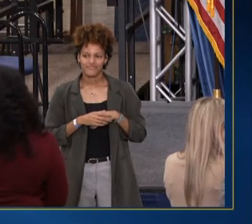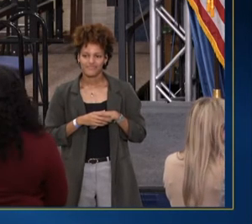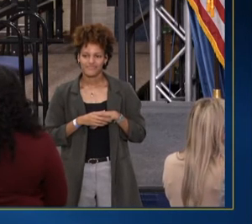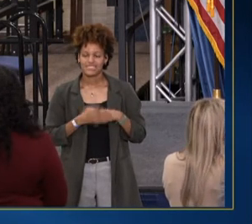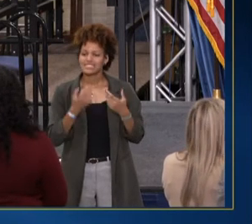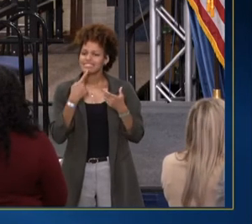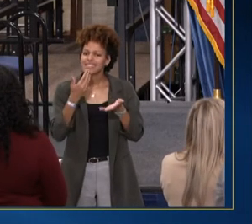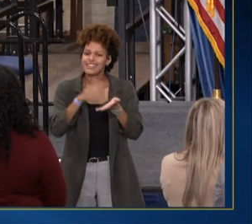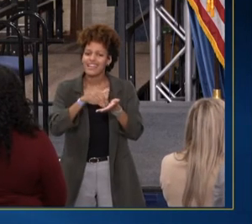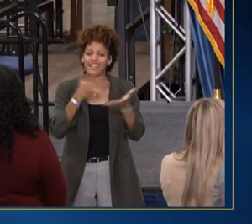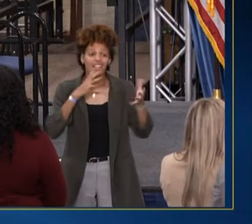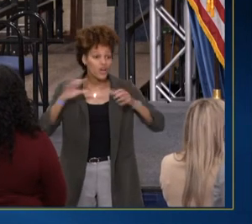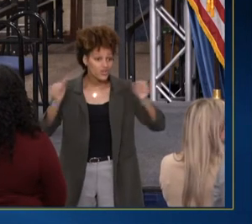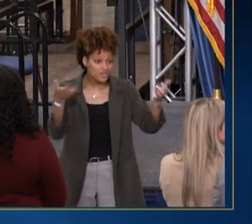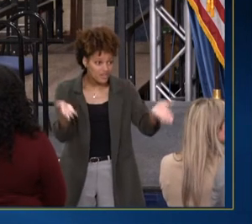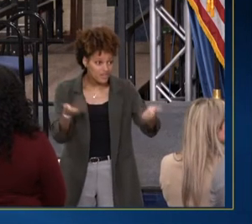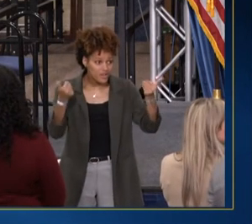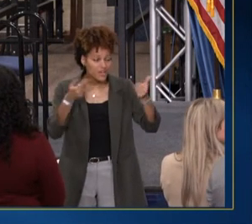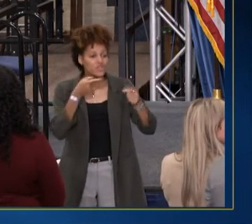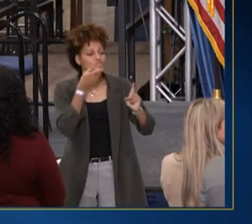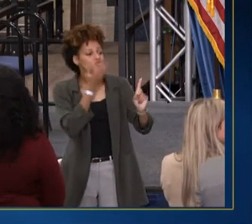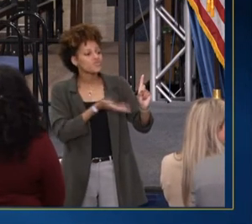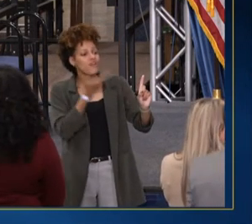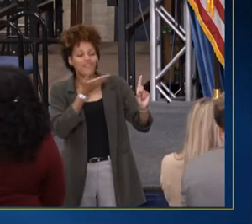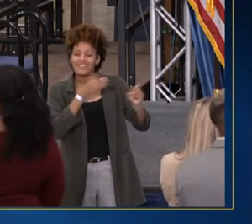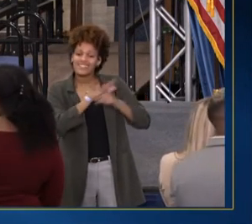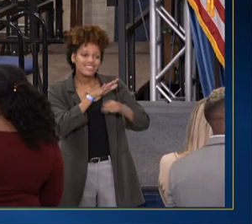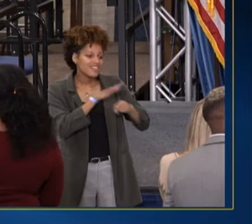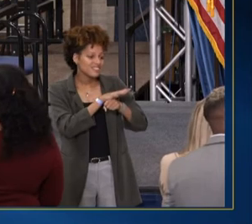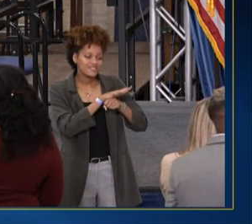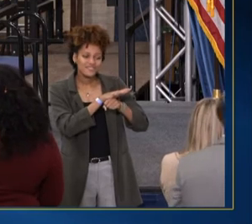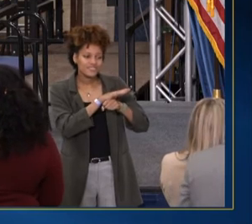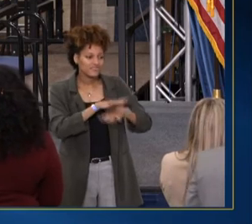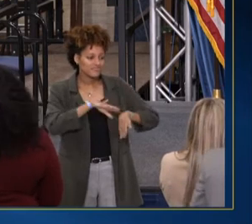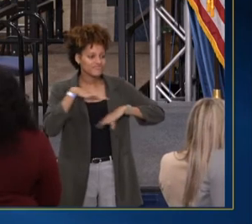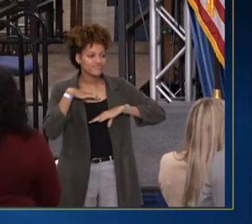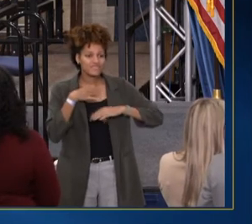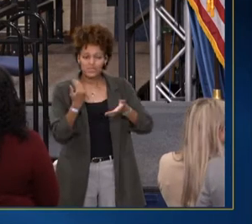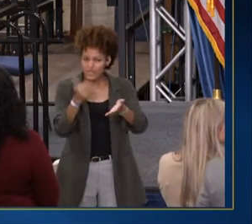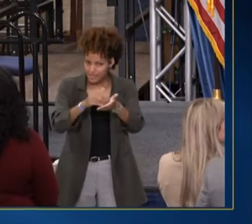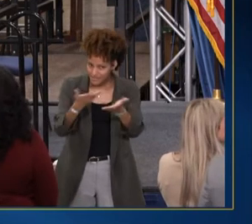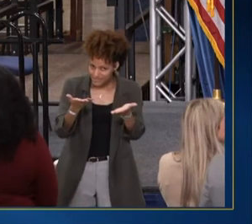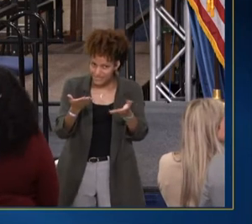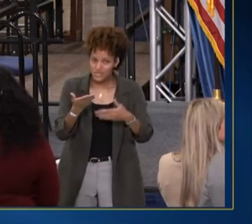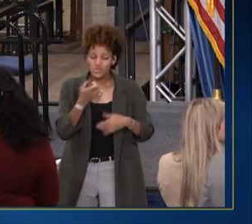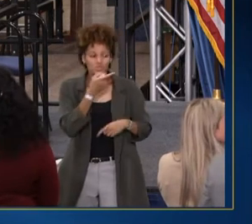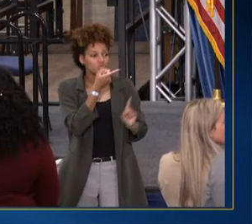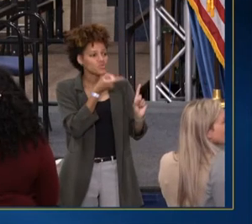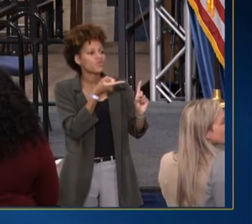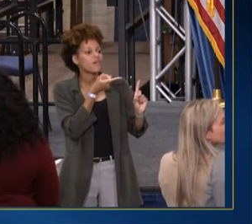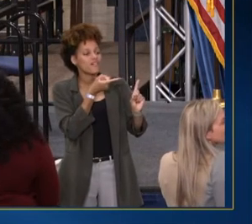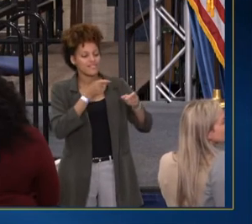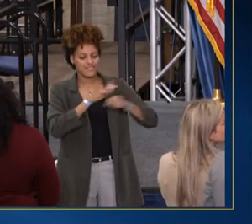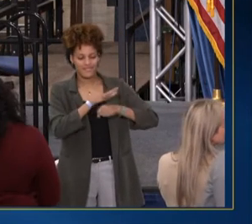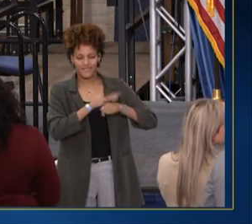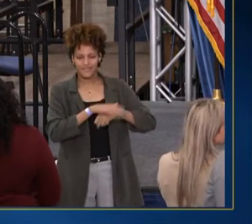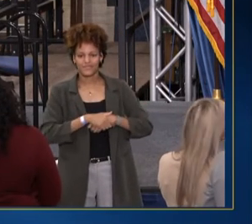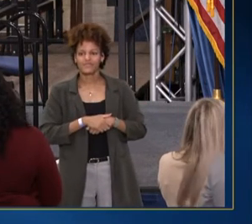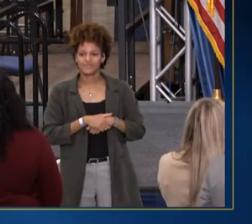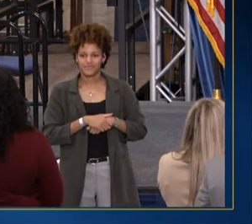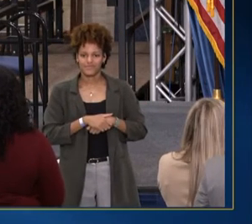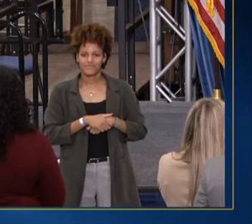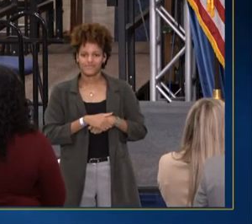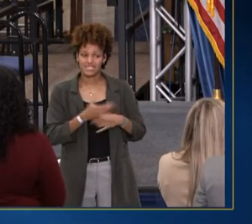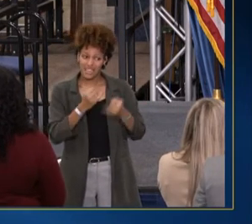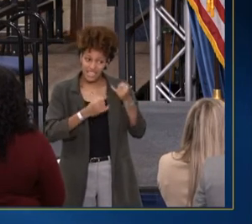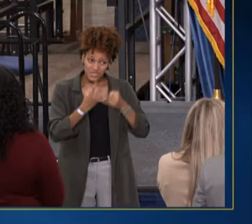Let's say it again, louder. You are enough. One more time. You are enough.